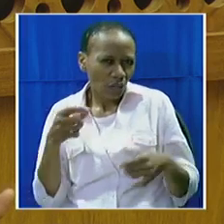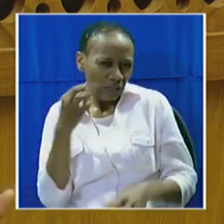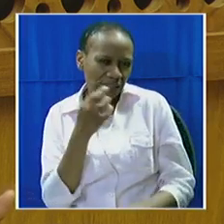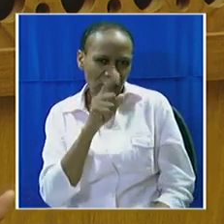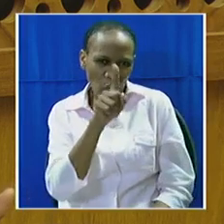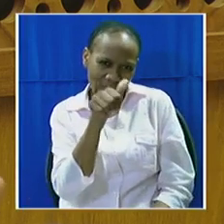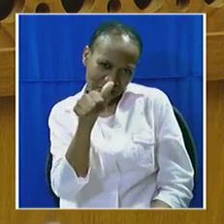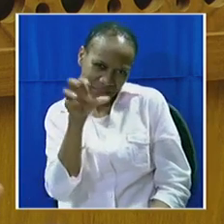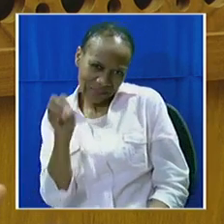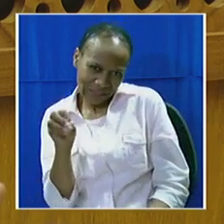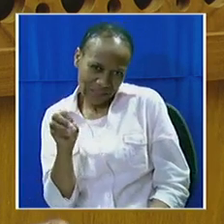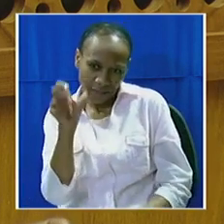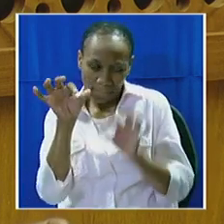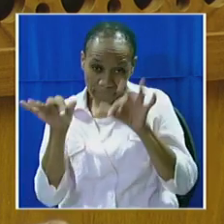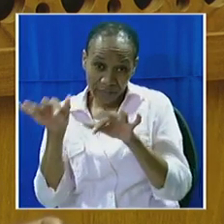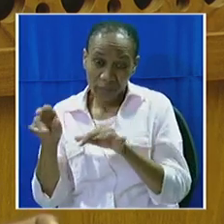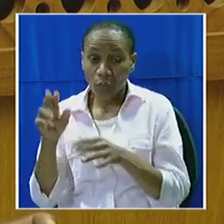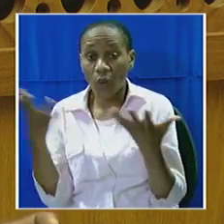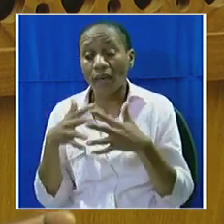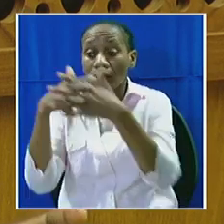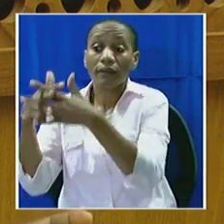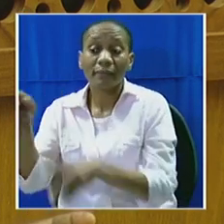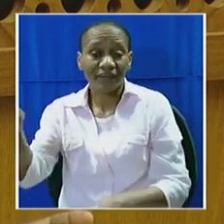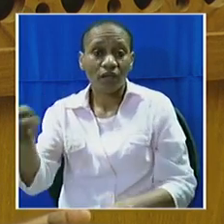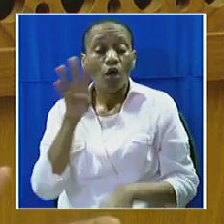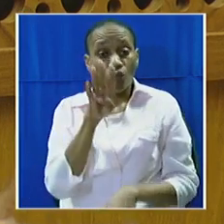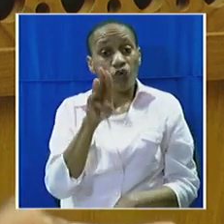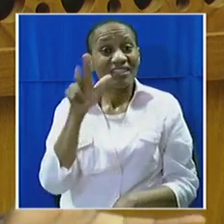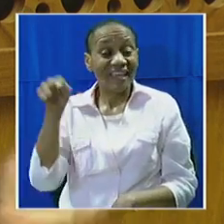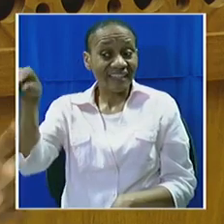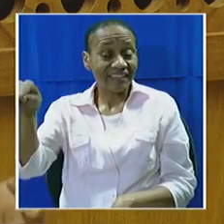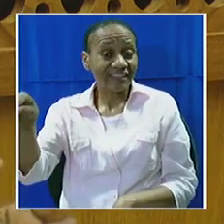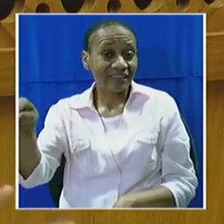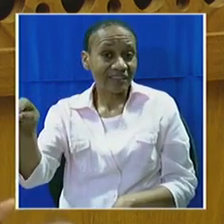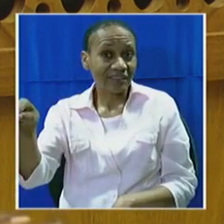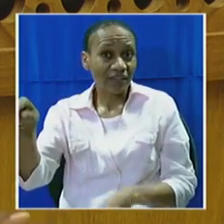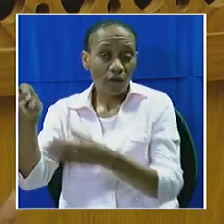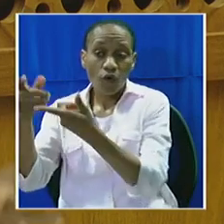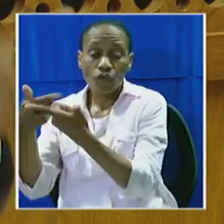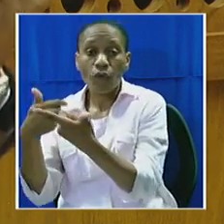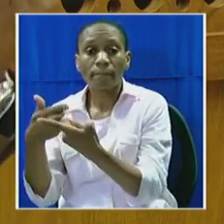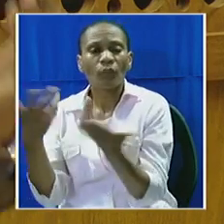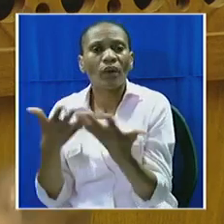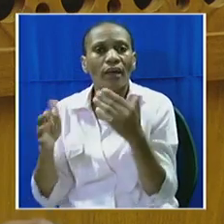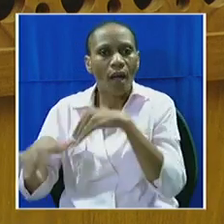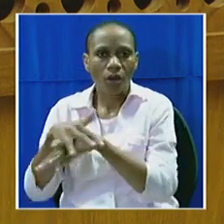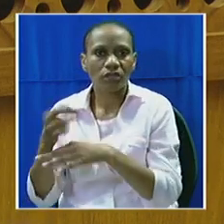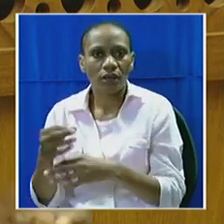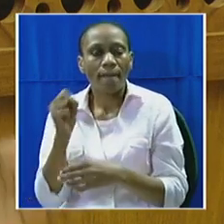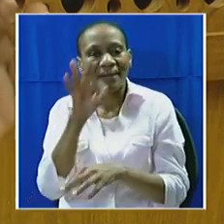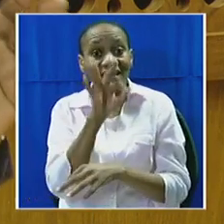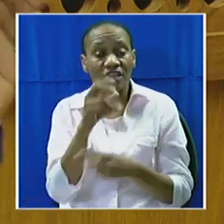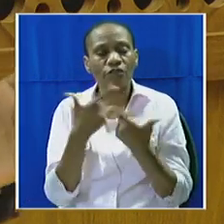160 cases in the US, 48 of them had been imported from outside, but 3 only came from